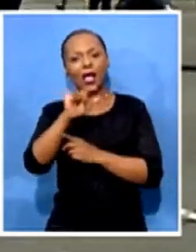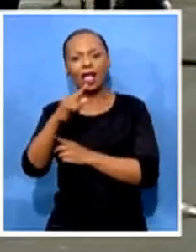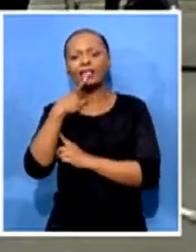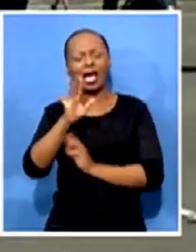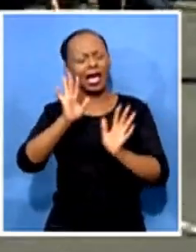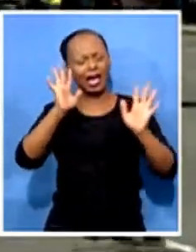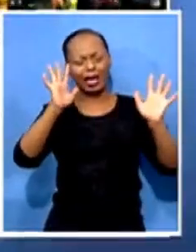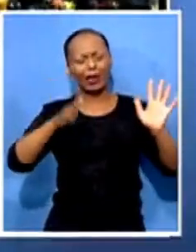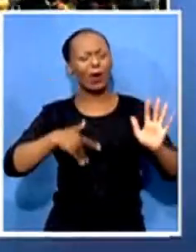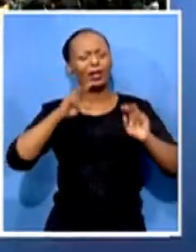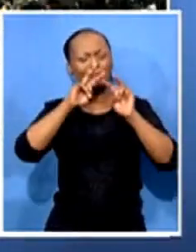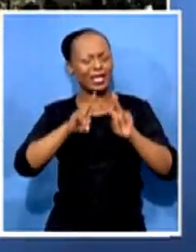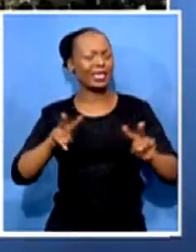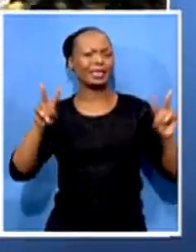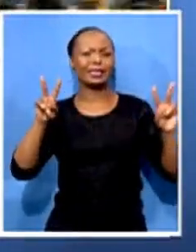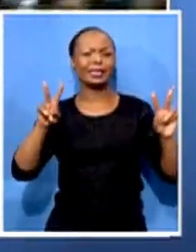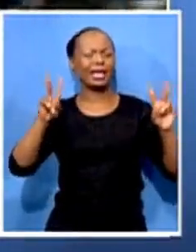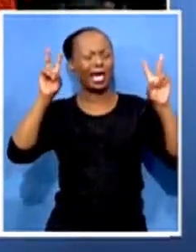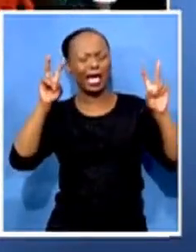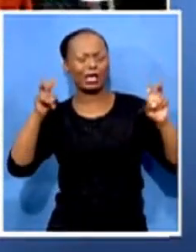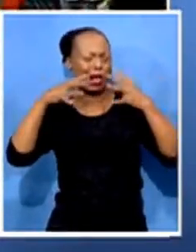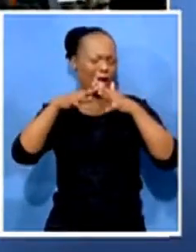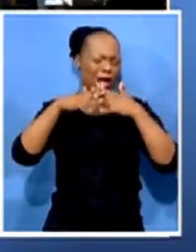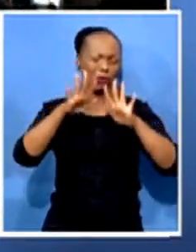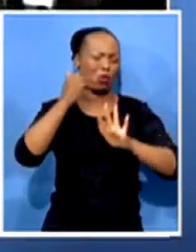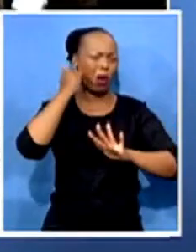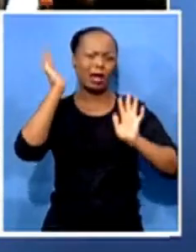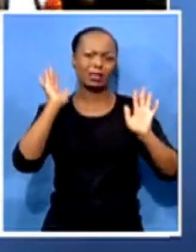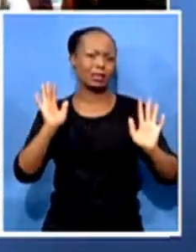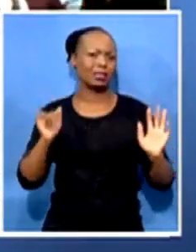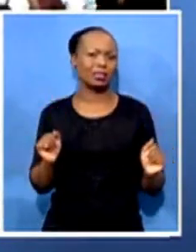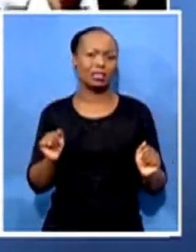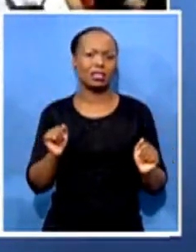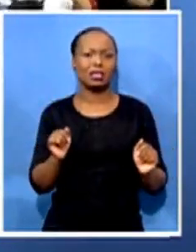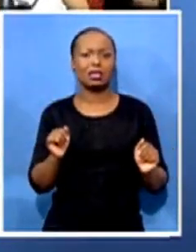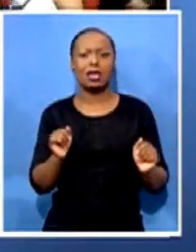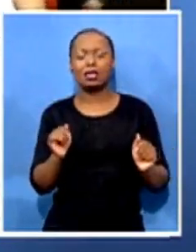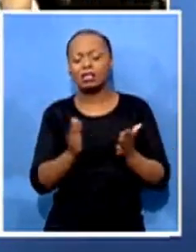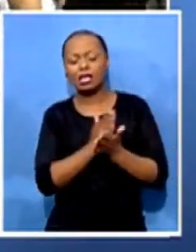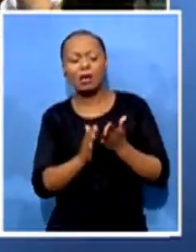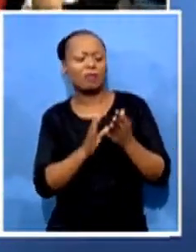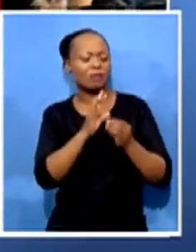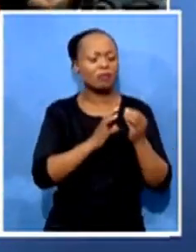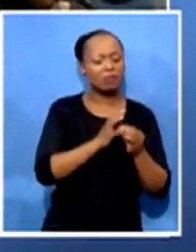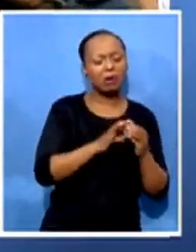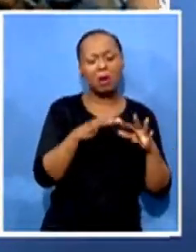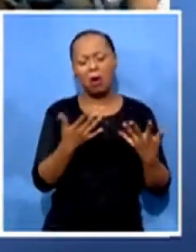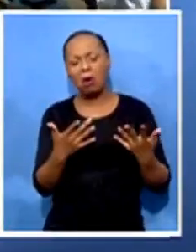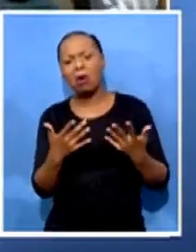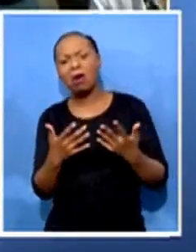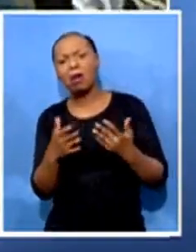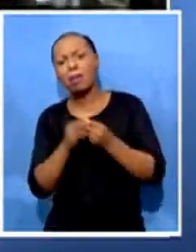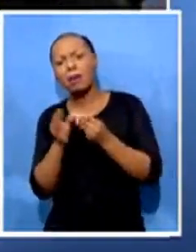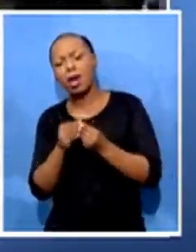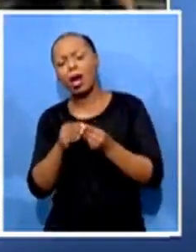One would say those were some of the fans or members of the community that did not care for peace 2 weeks ago. If I can just interrupt